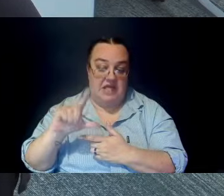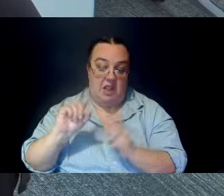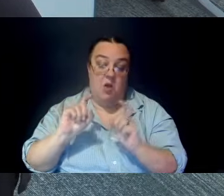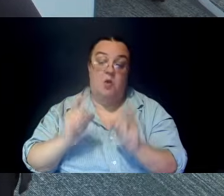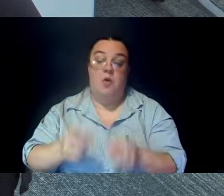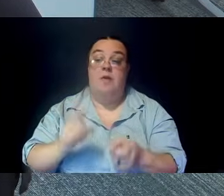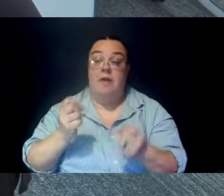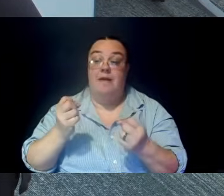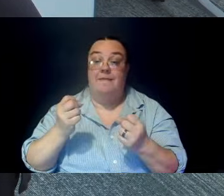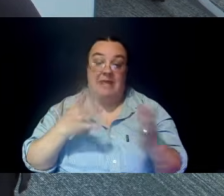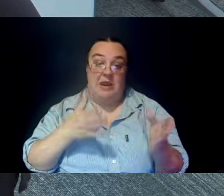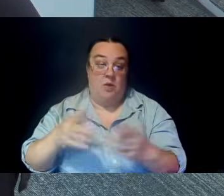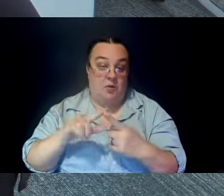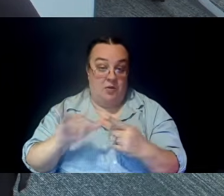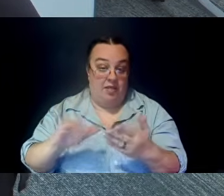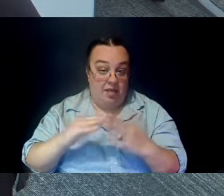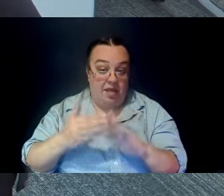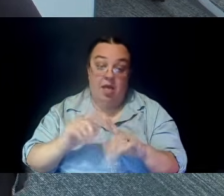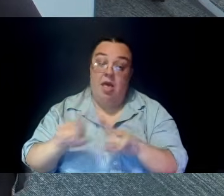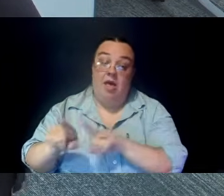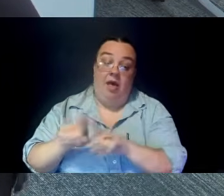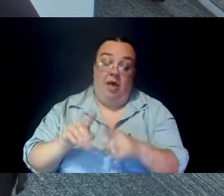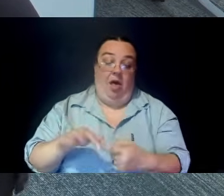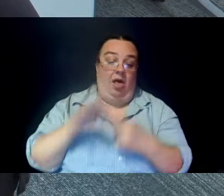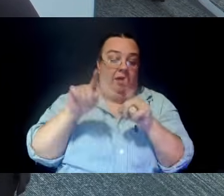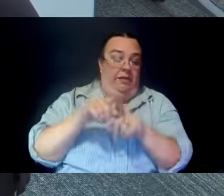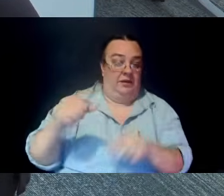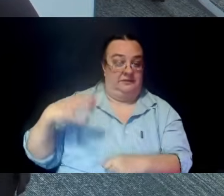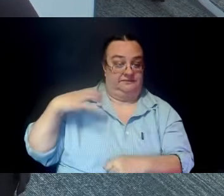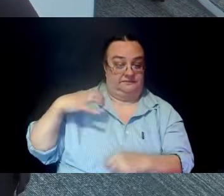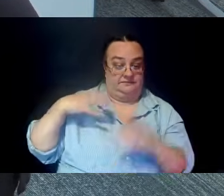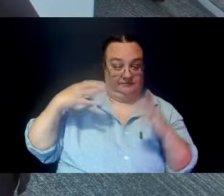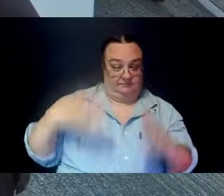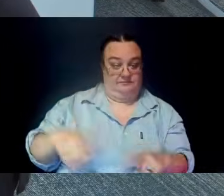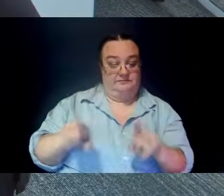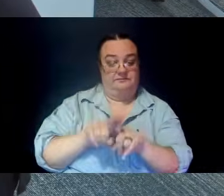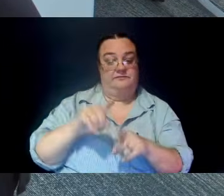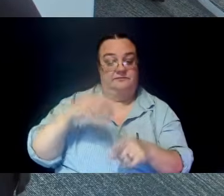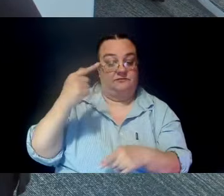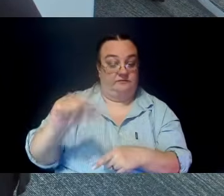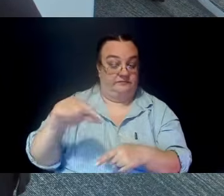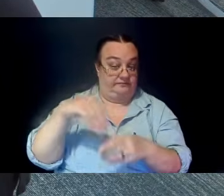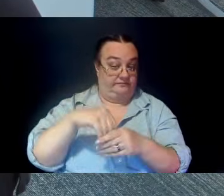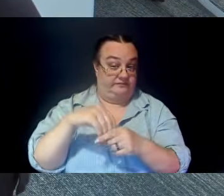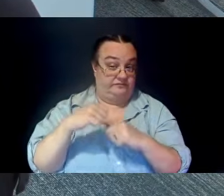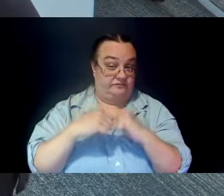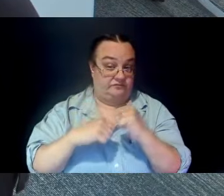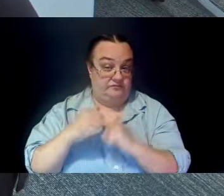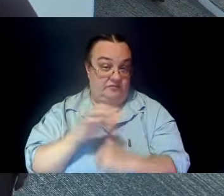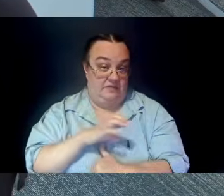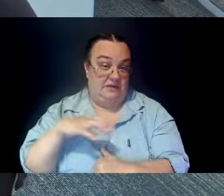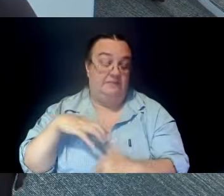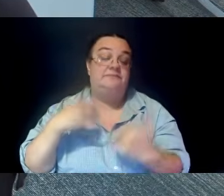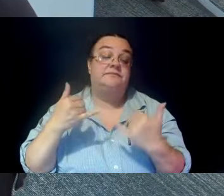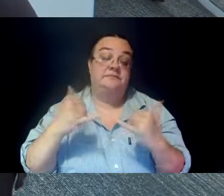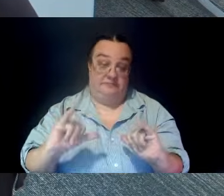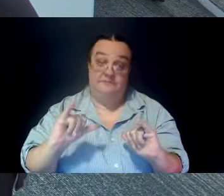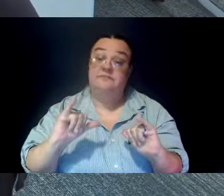but especially as the chairperson of the Green Infrastructure Committee, which is still an extremely